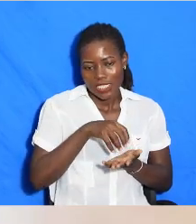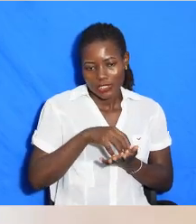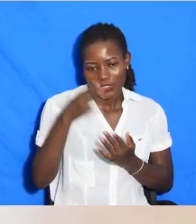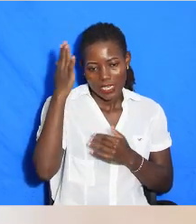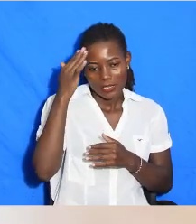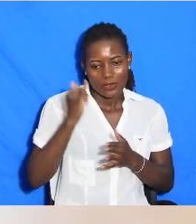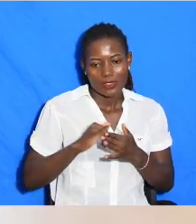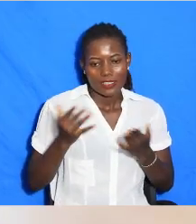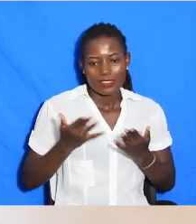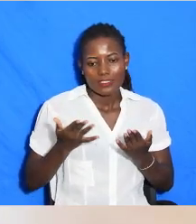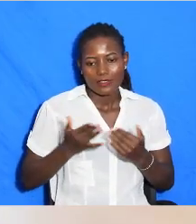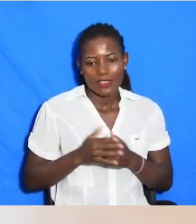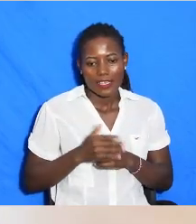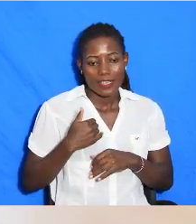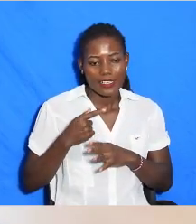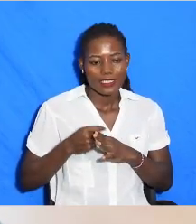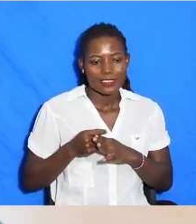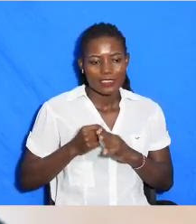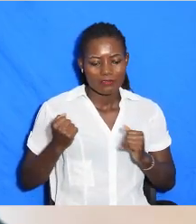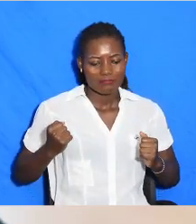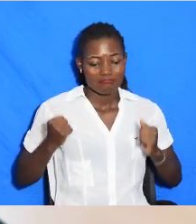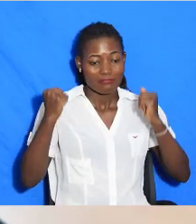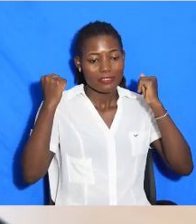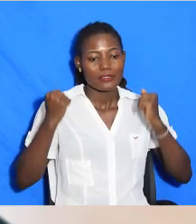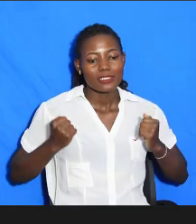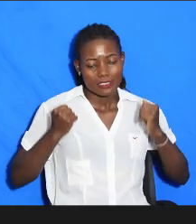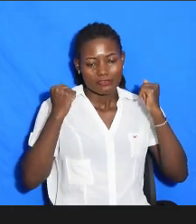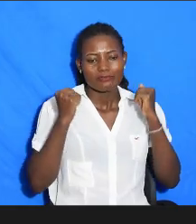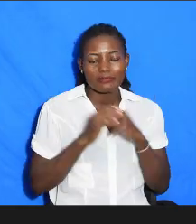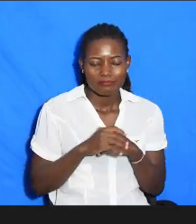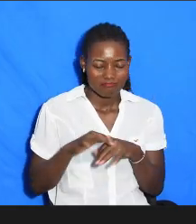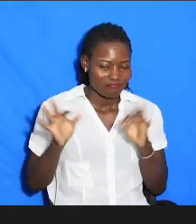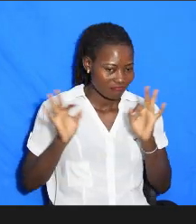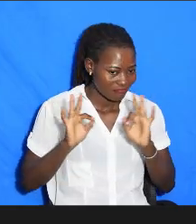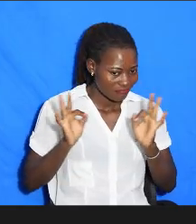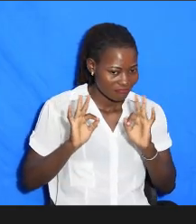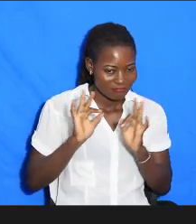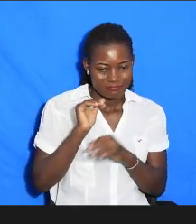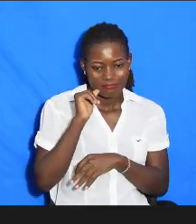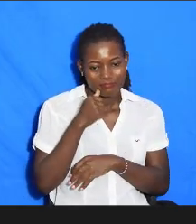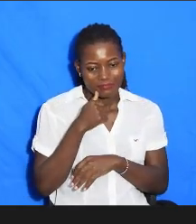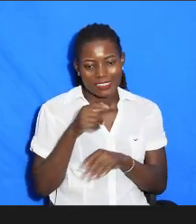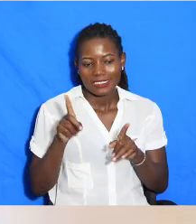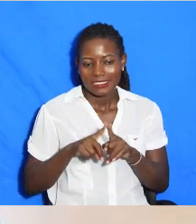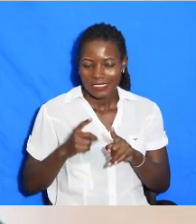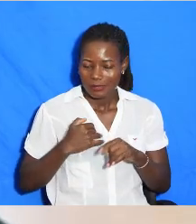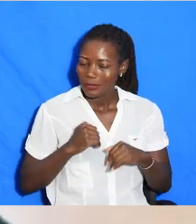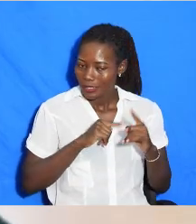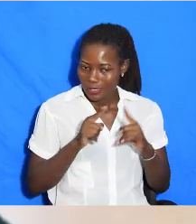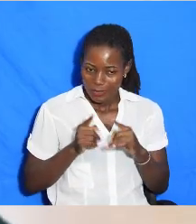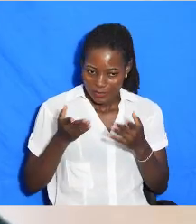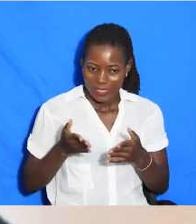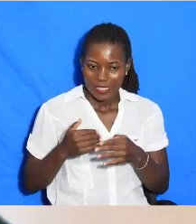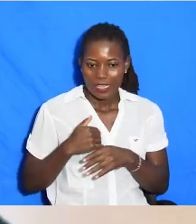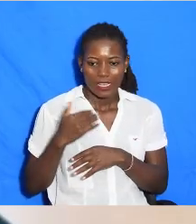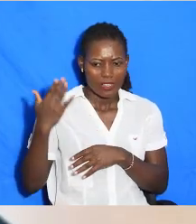where I trained my weightlifting. Oh, nice. Yes, and I still go there. I used to stay at